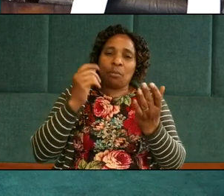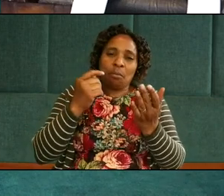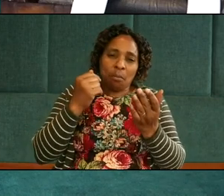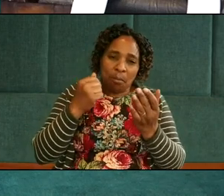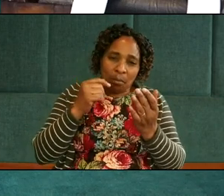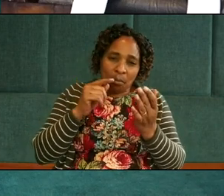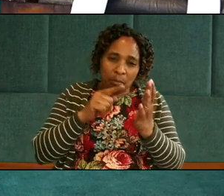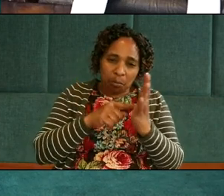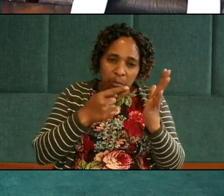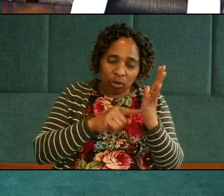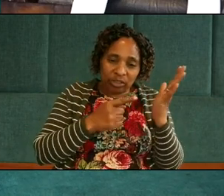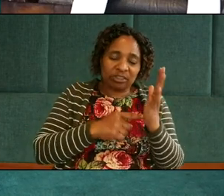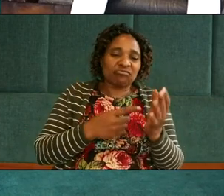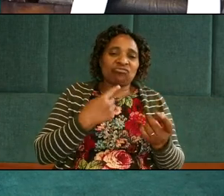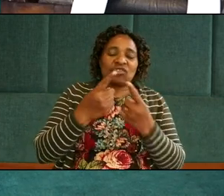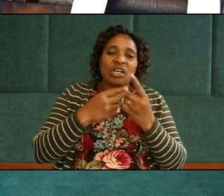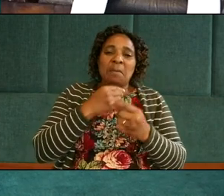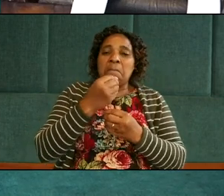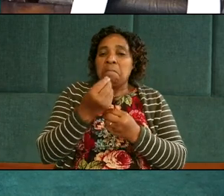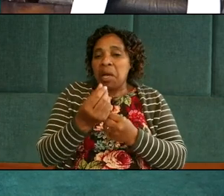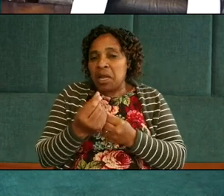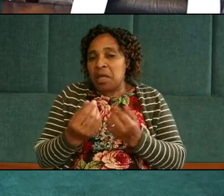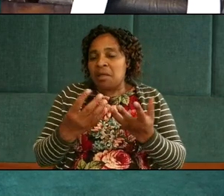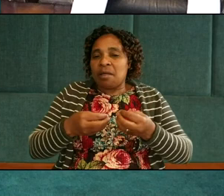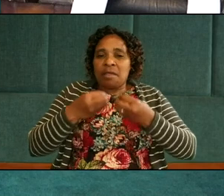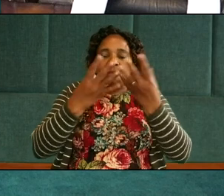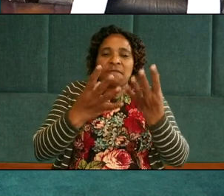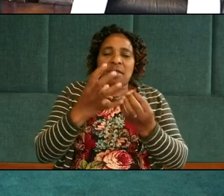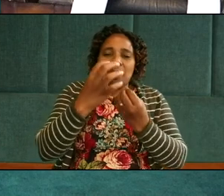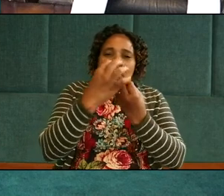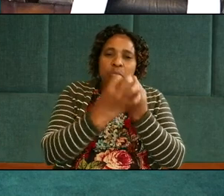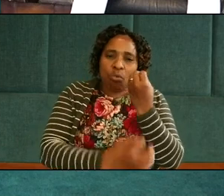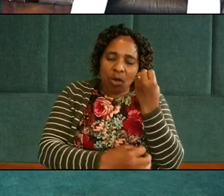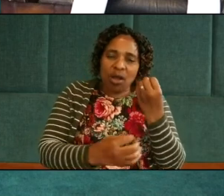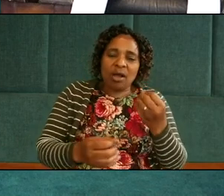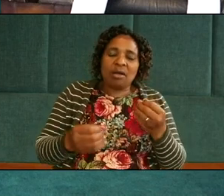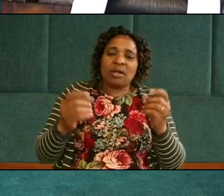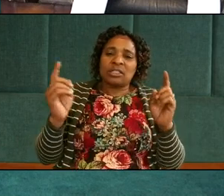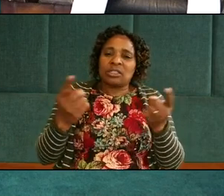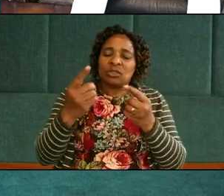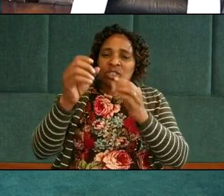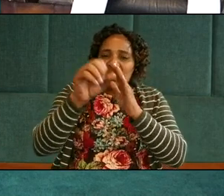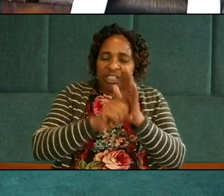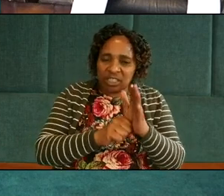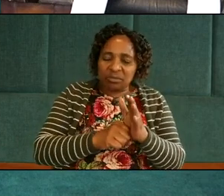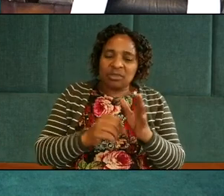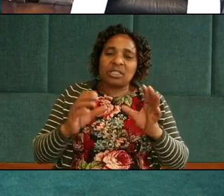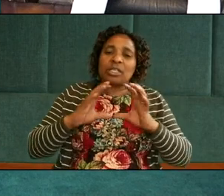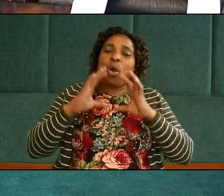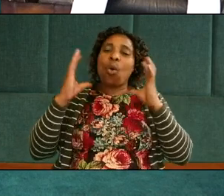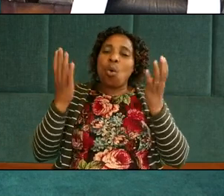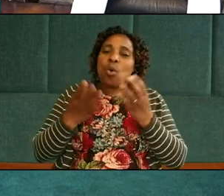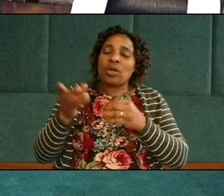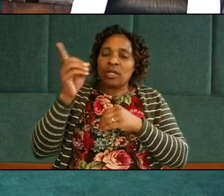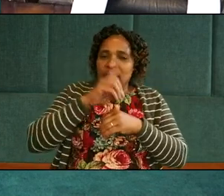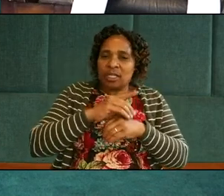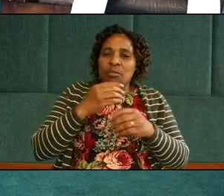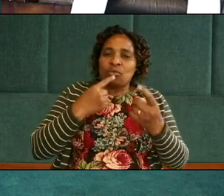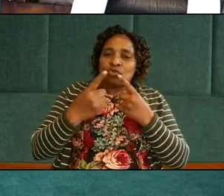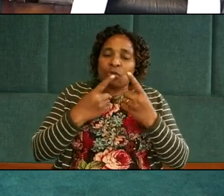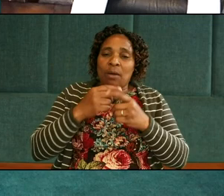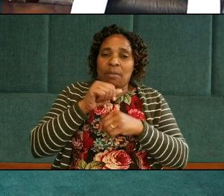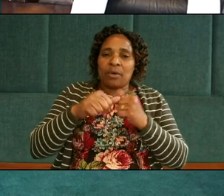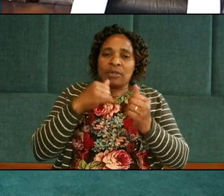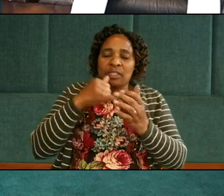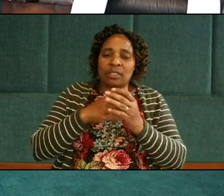money, we could talk about giving to the poor, we could talk about stewardship, we could talk about it the whole day. We could talk about it the whole